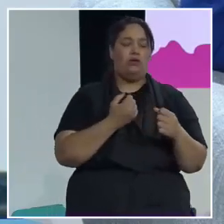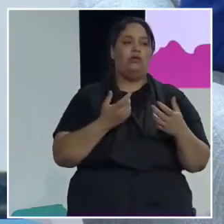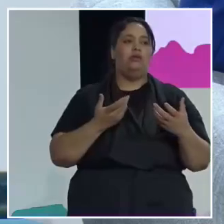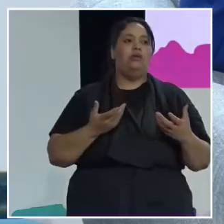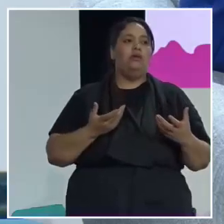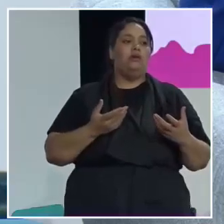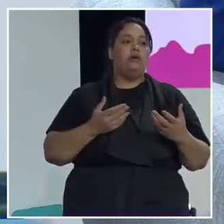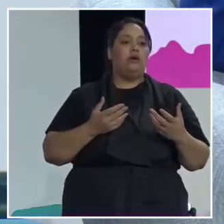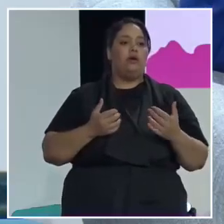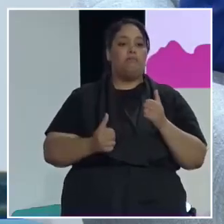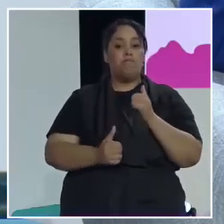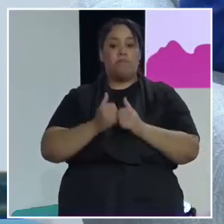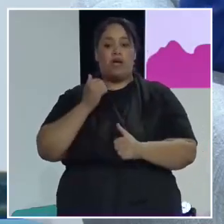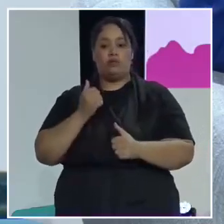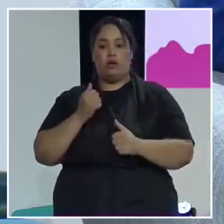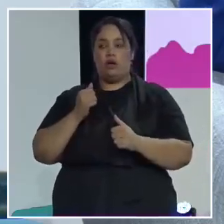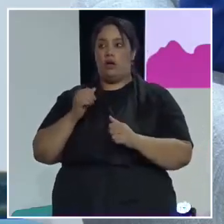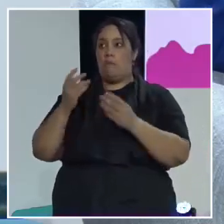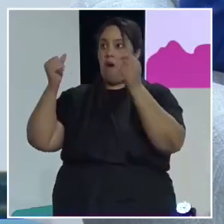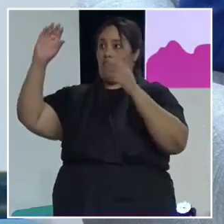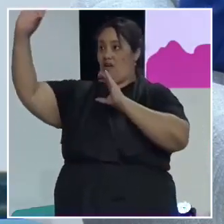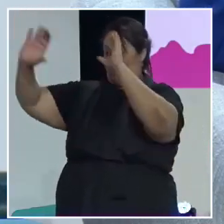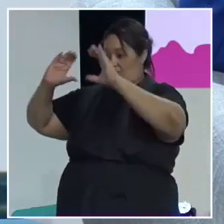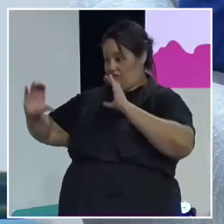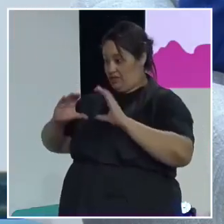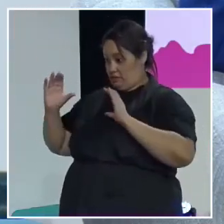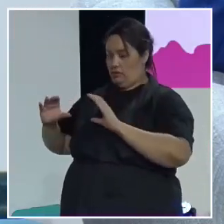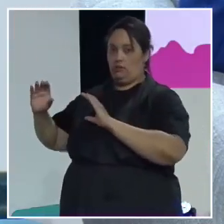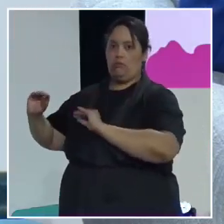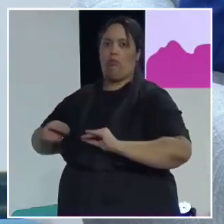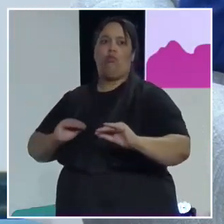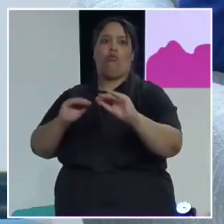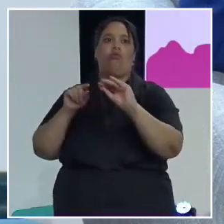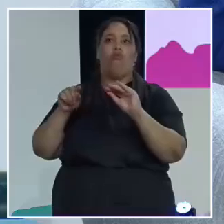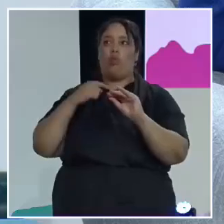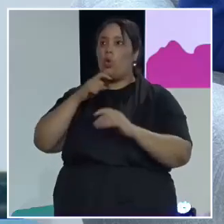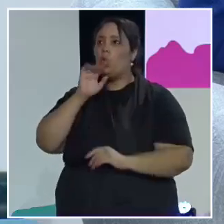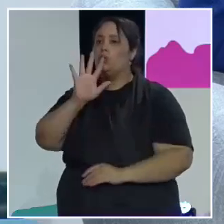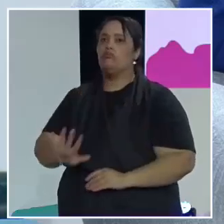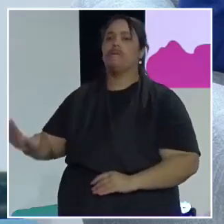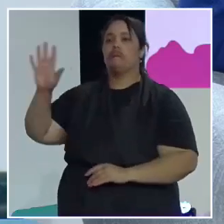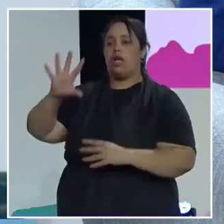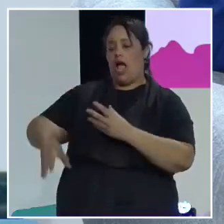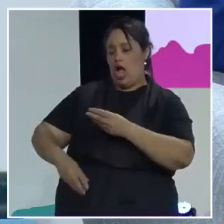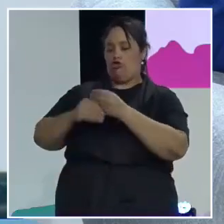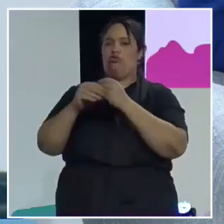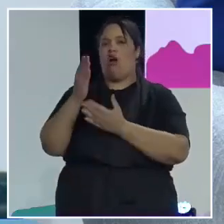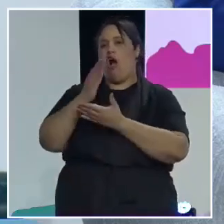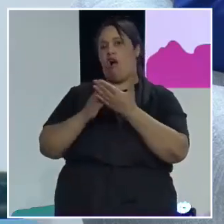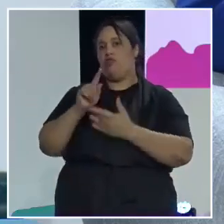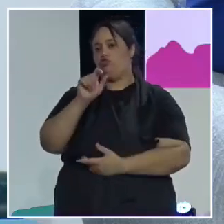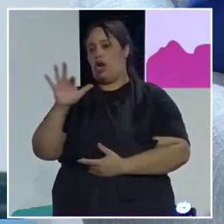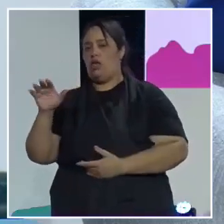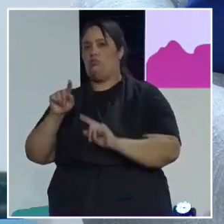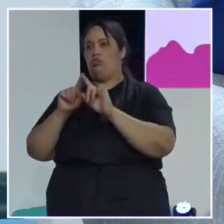better optimization of the balance sheets of the multilateral development banks, we could leverage an extra $500 billion to $1 trillion